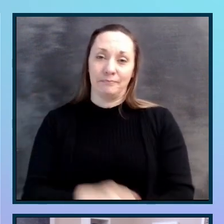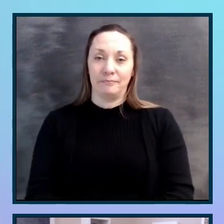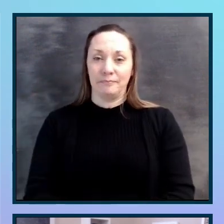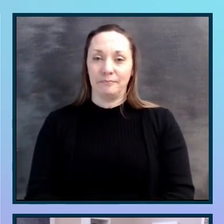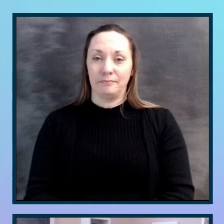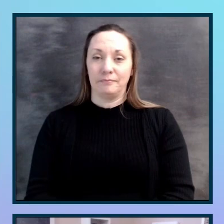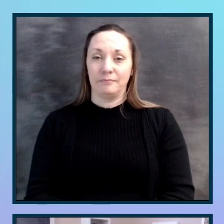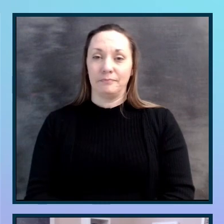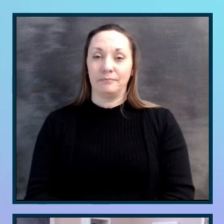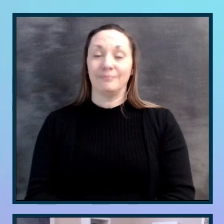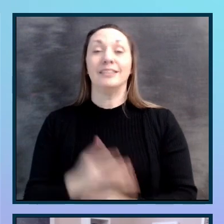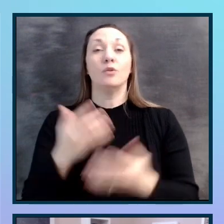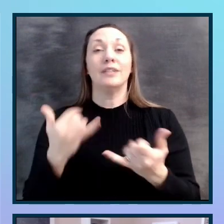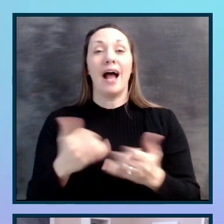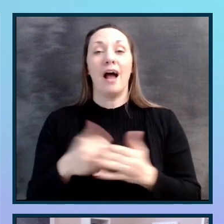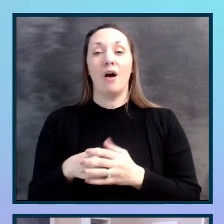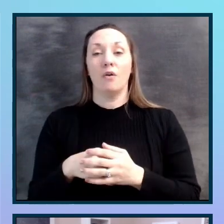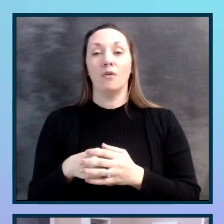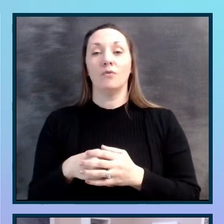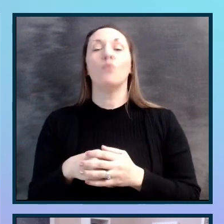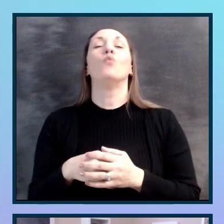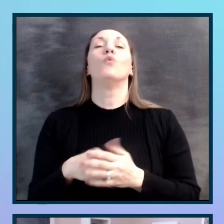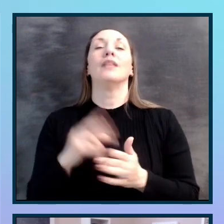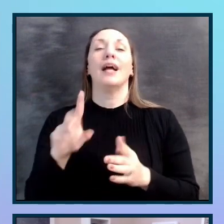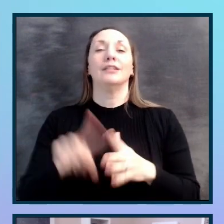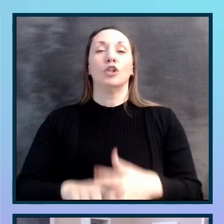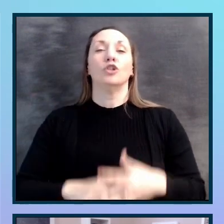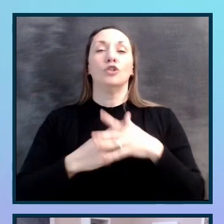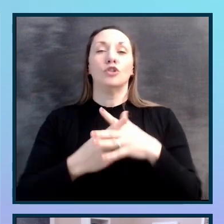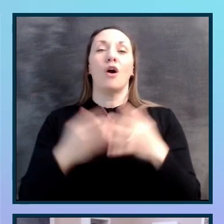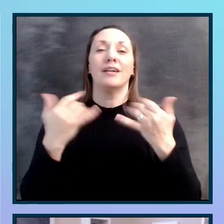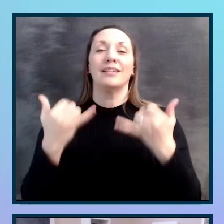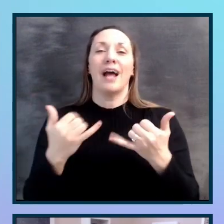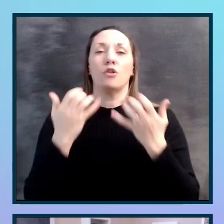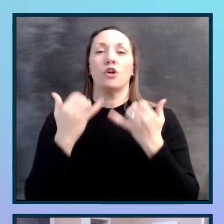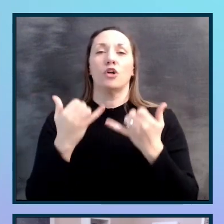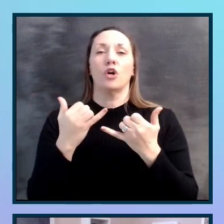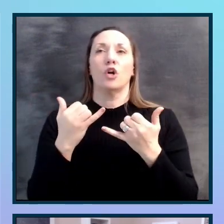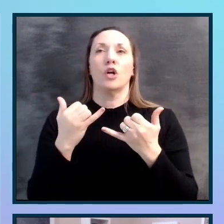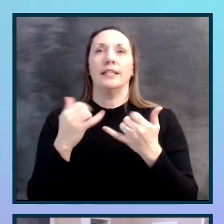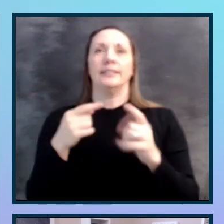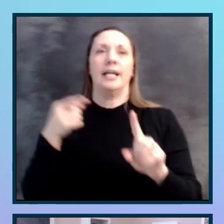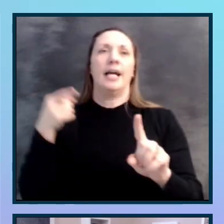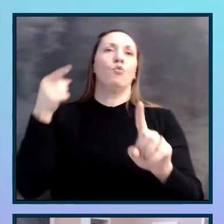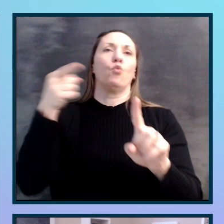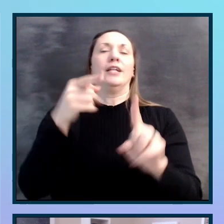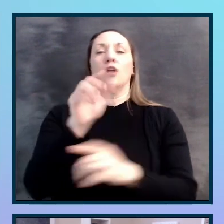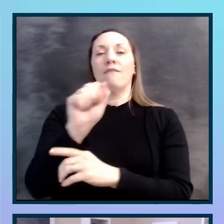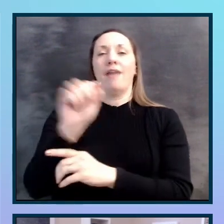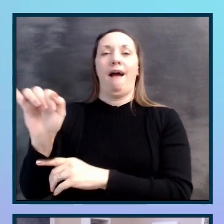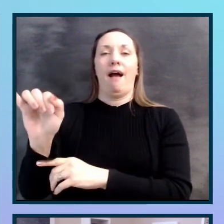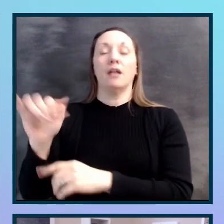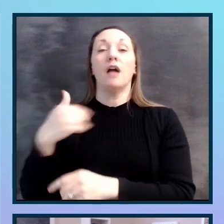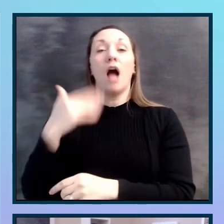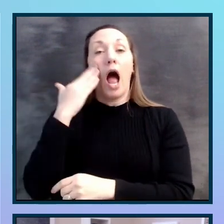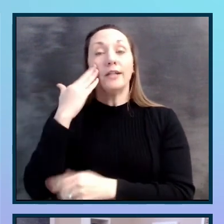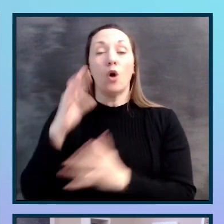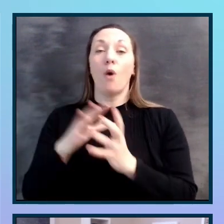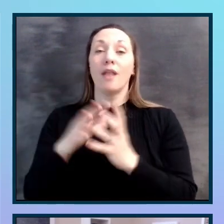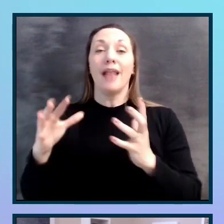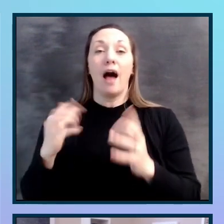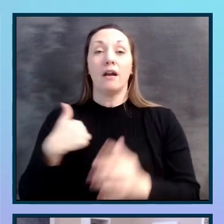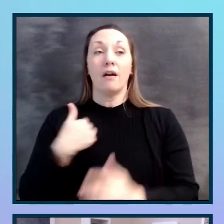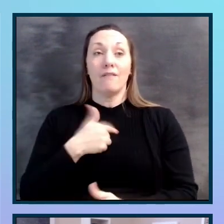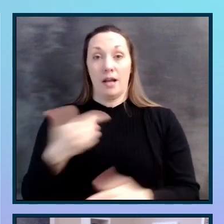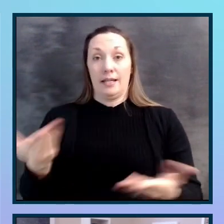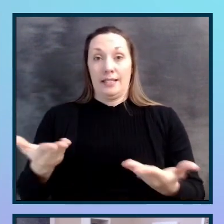That said, let's dive right in and talk a little bit about the current reach of AI. I know that a lot of us